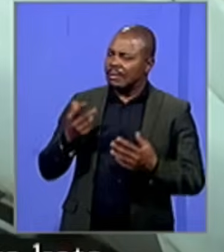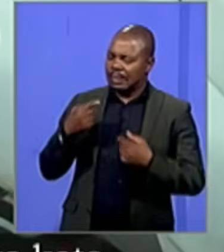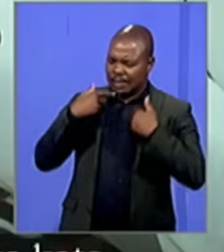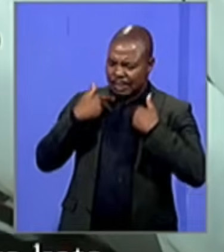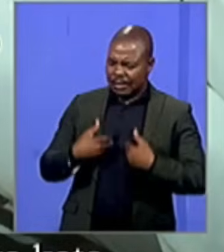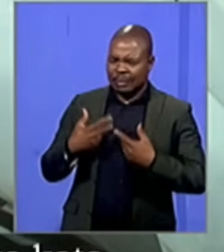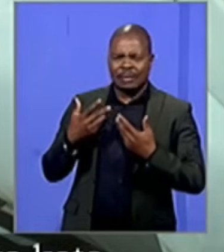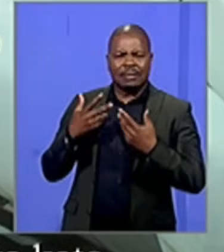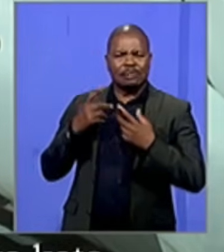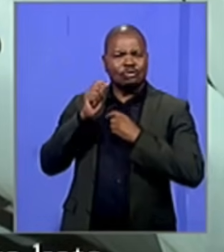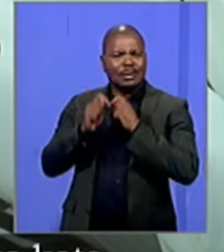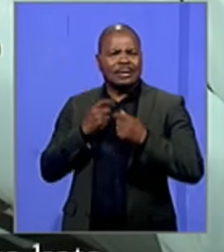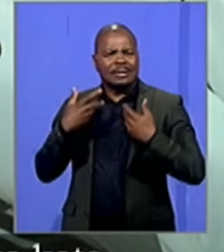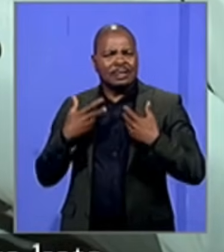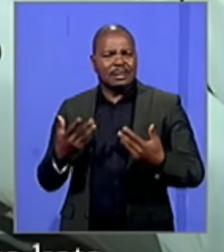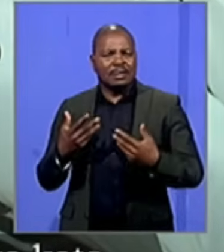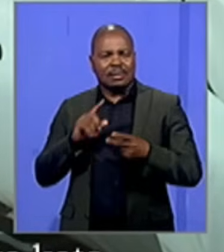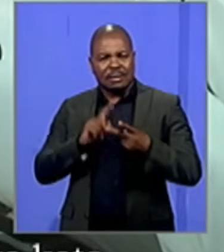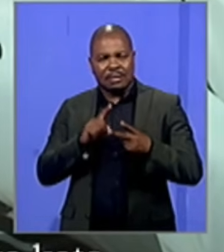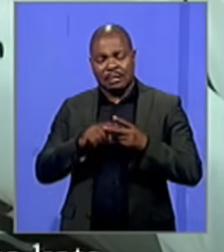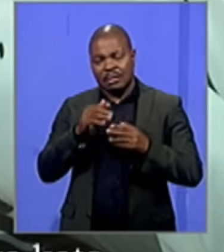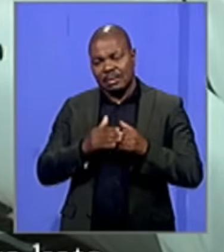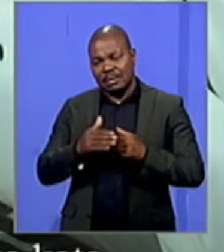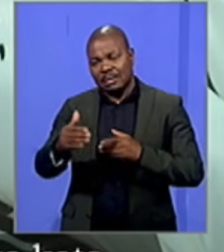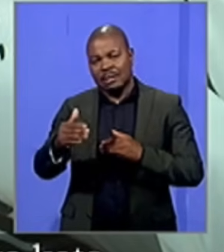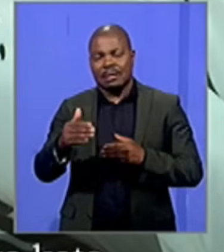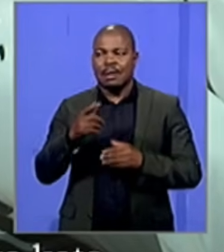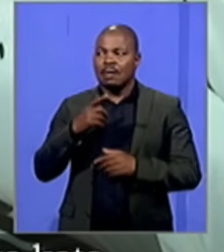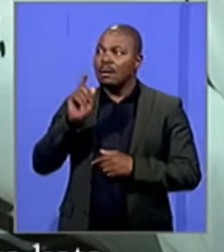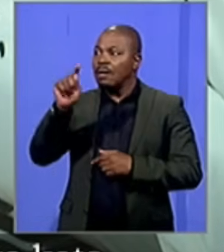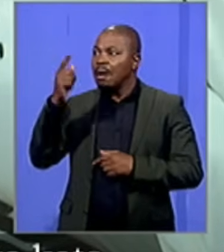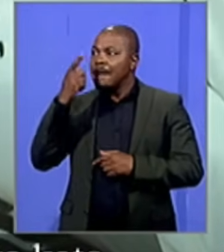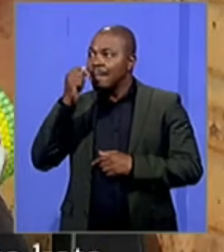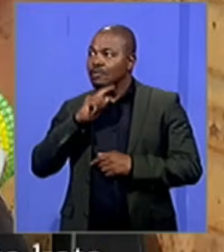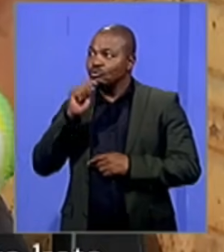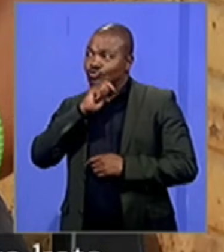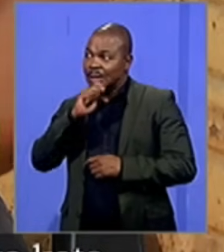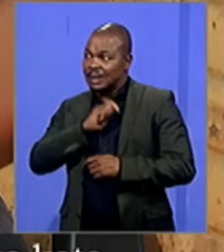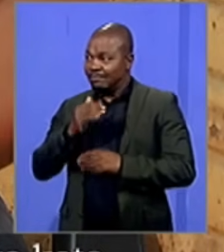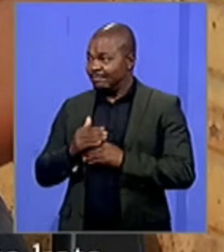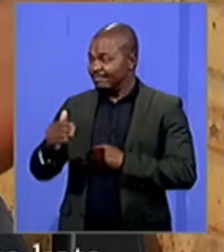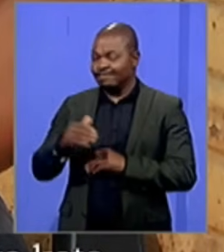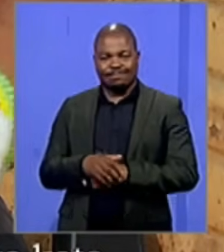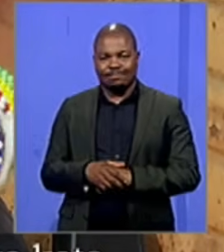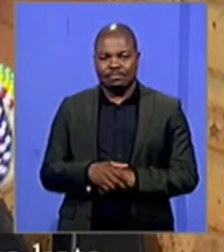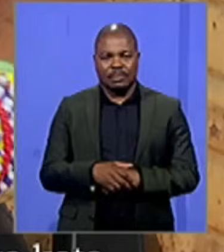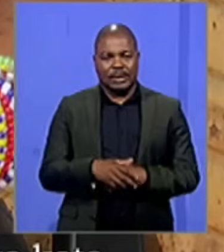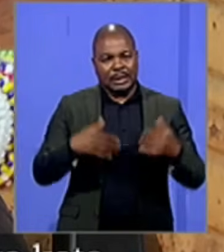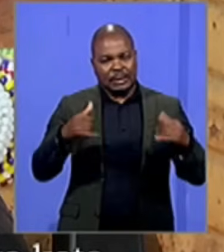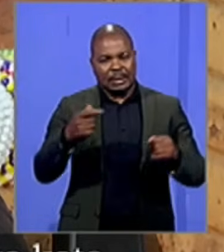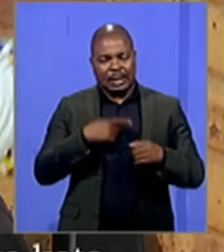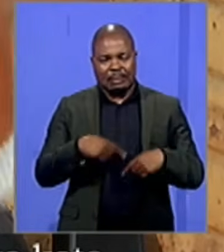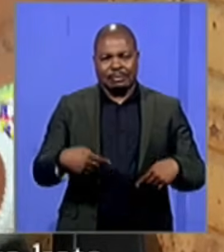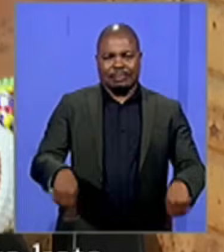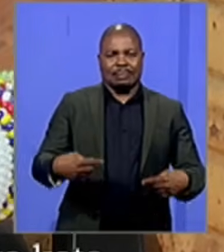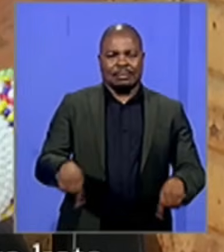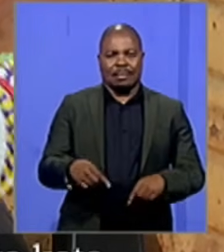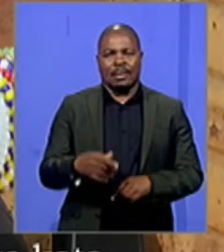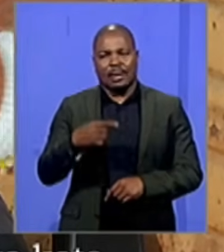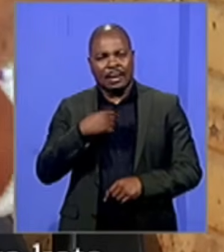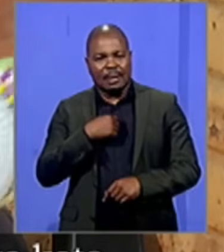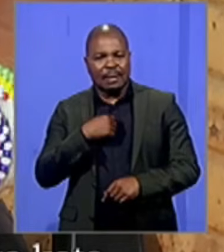gagwe. Gape o re go tla tšea nako pele a ka tshepa banna bao ba tlhokago thušo. I'm still very much scared to